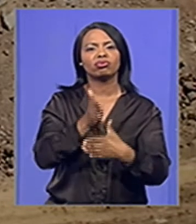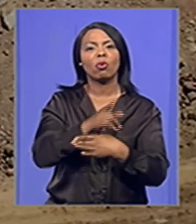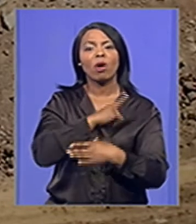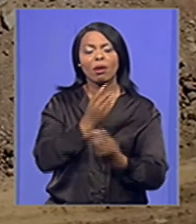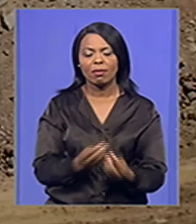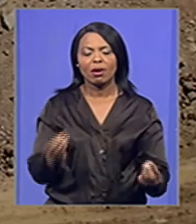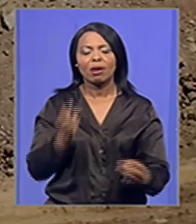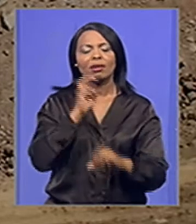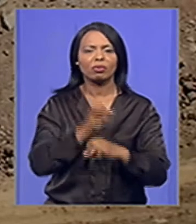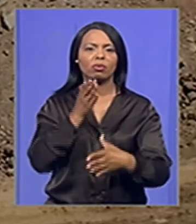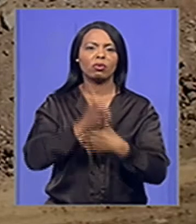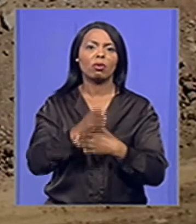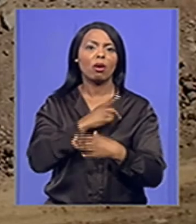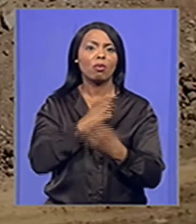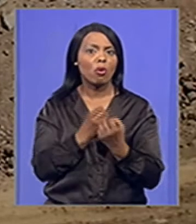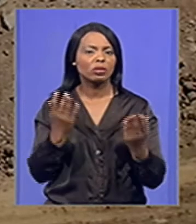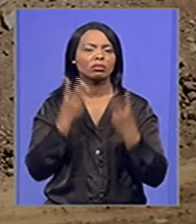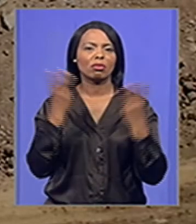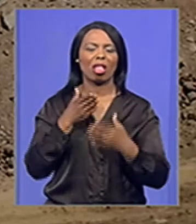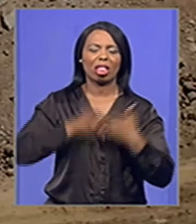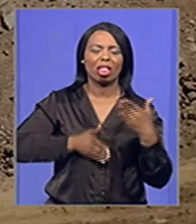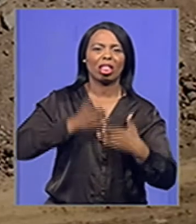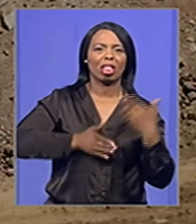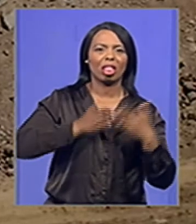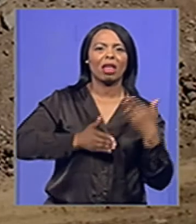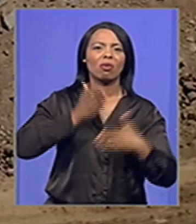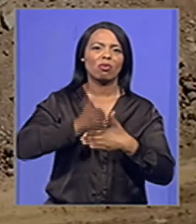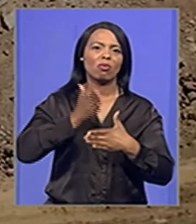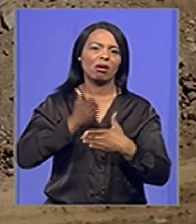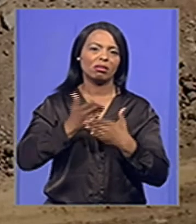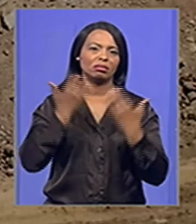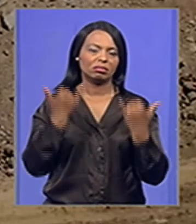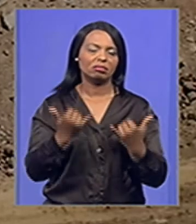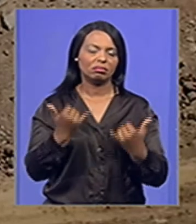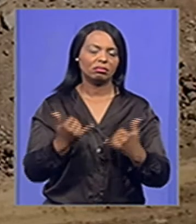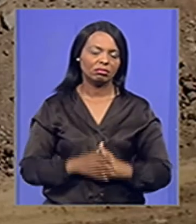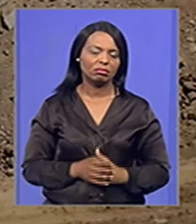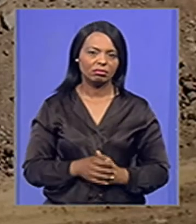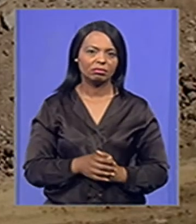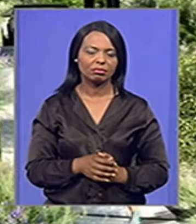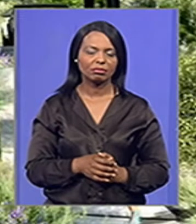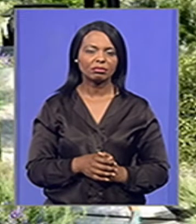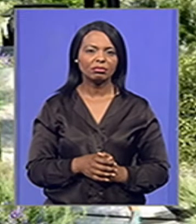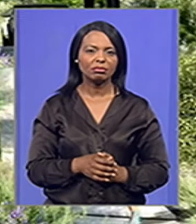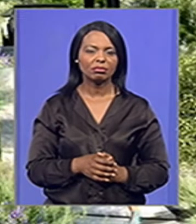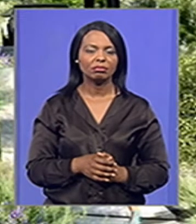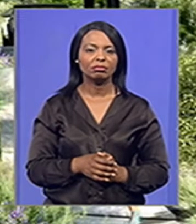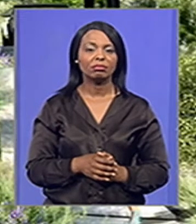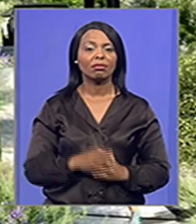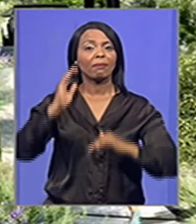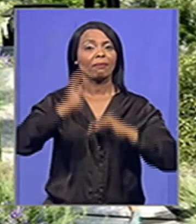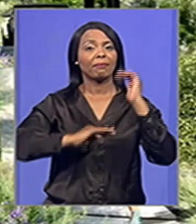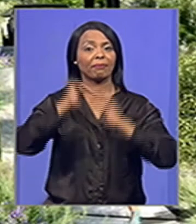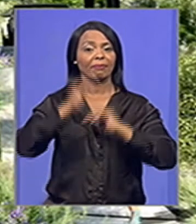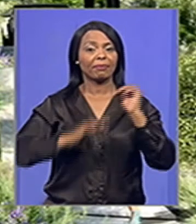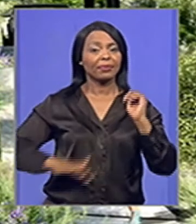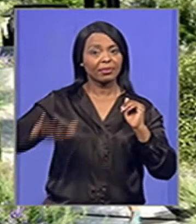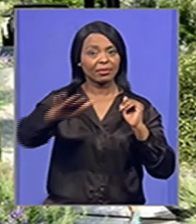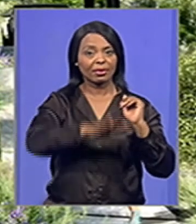nakong naga rona e tsama e lebagana ke botlhoka tiro bo boitshegang. Kago eno ya lefelo leno